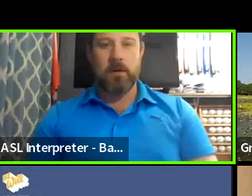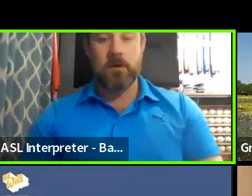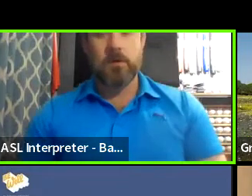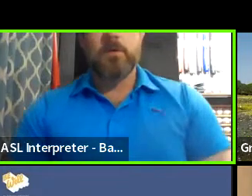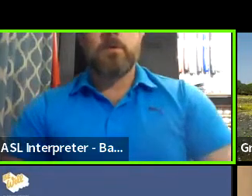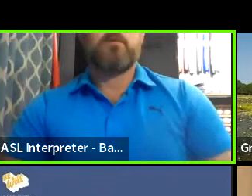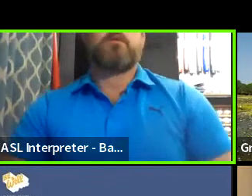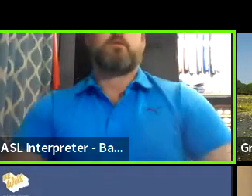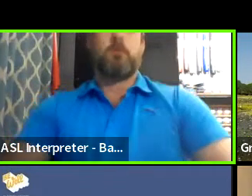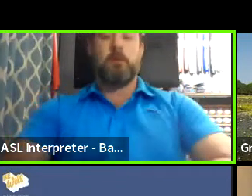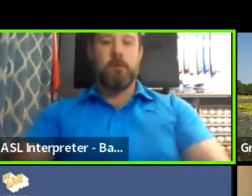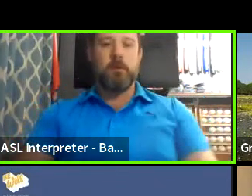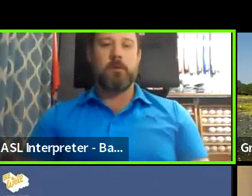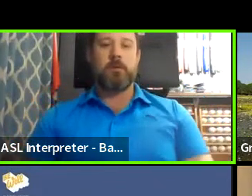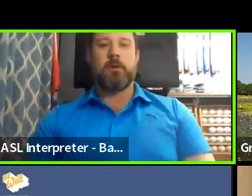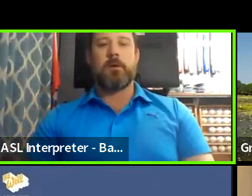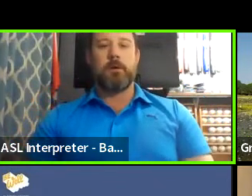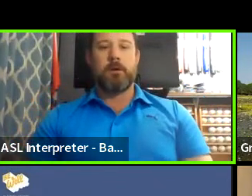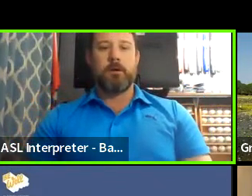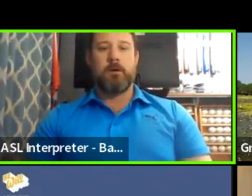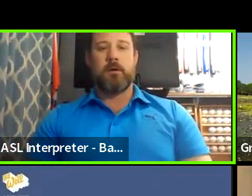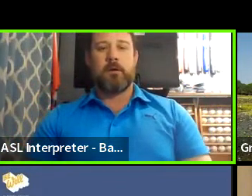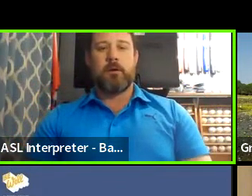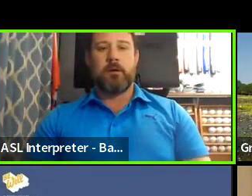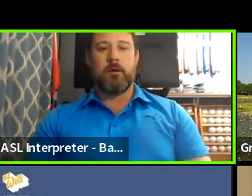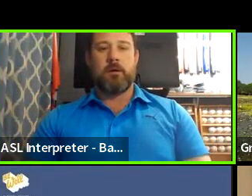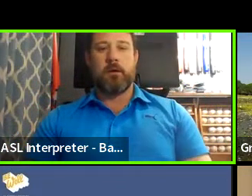much. Any questions? Anybody?